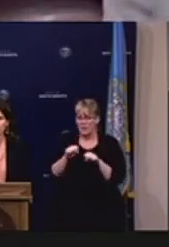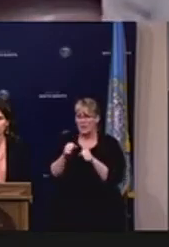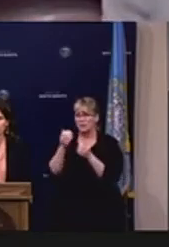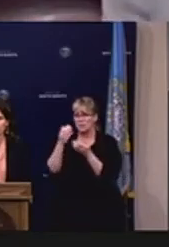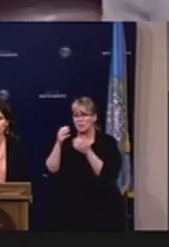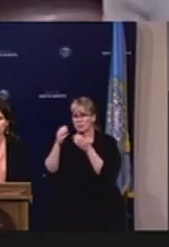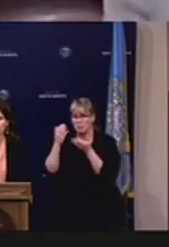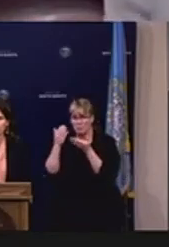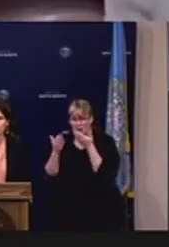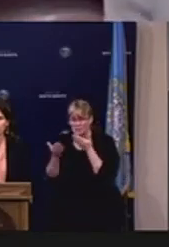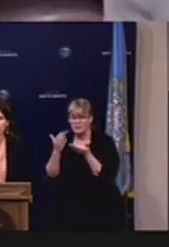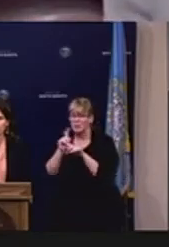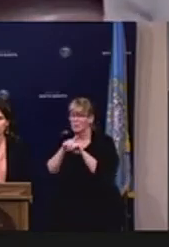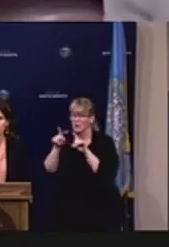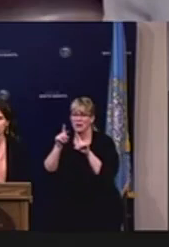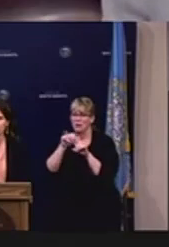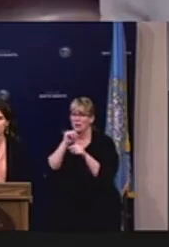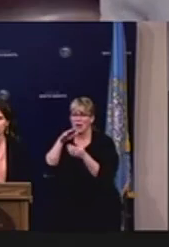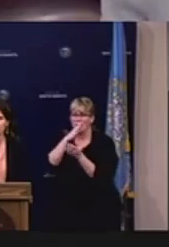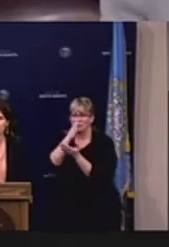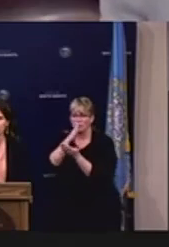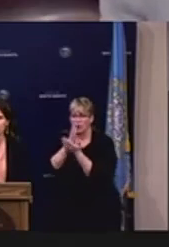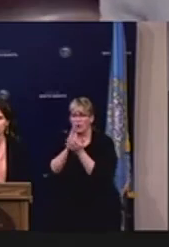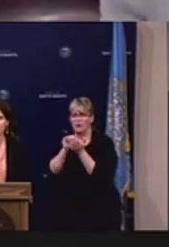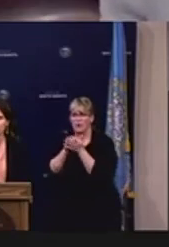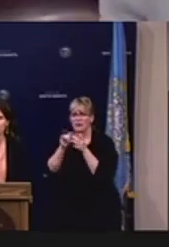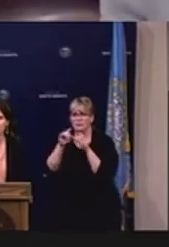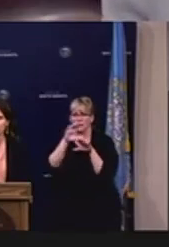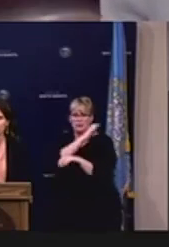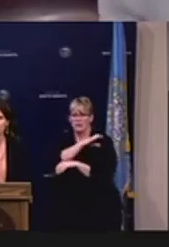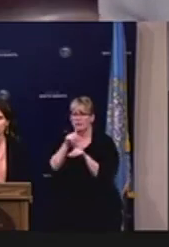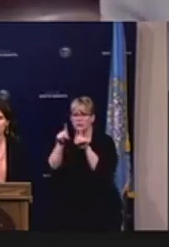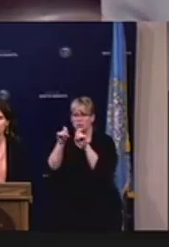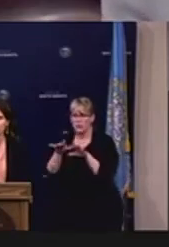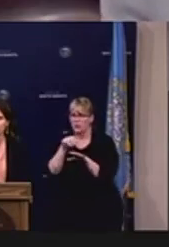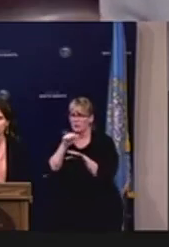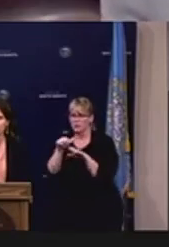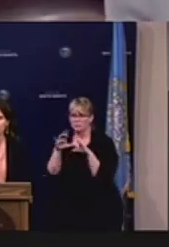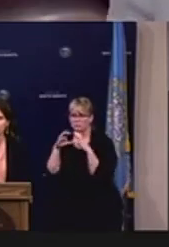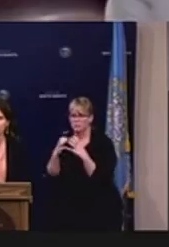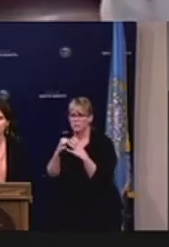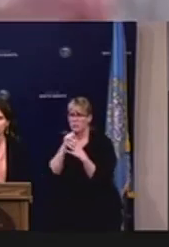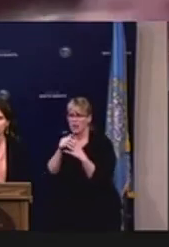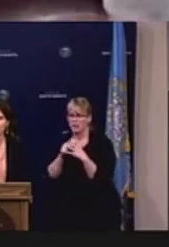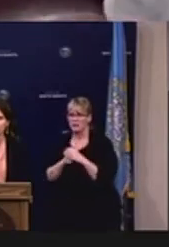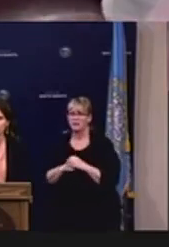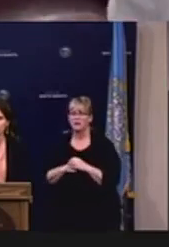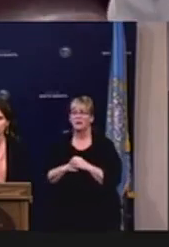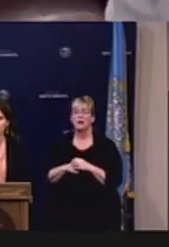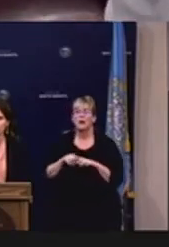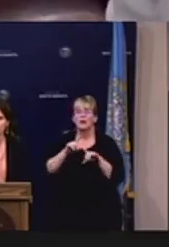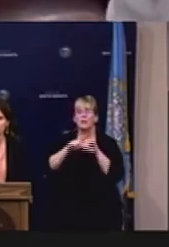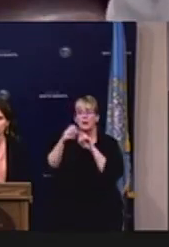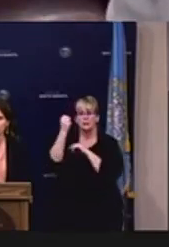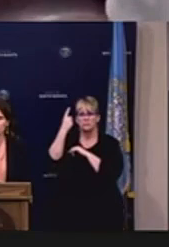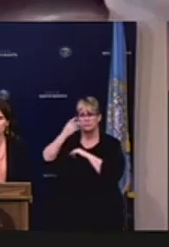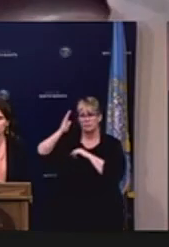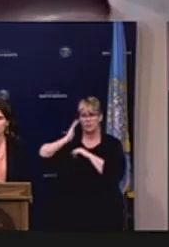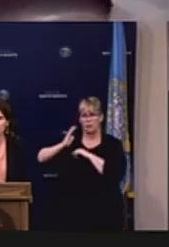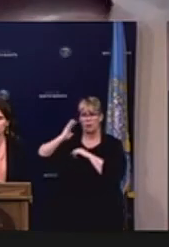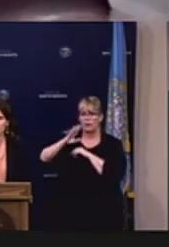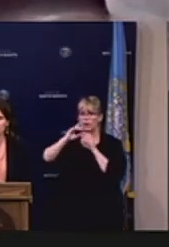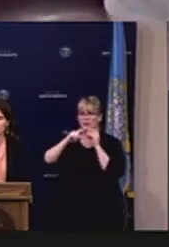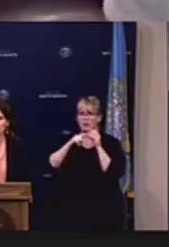not a part of any of those clinical trials. So that's very observant. Early on, when we talked about the